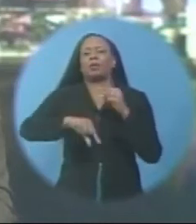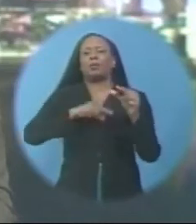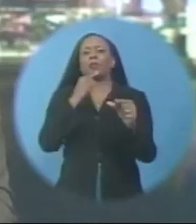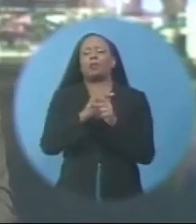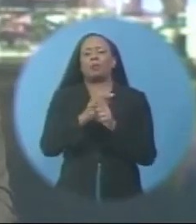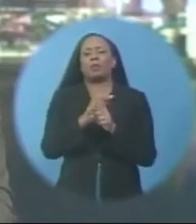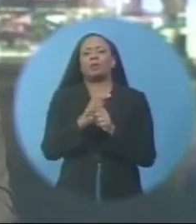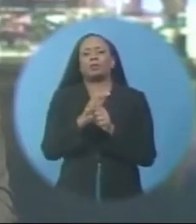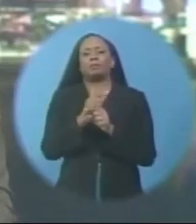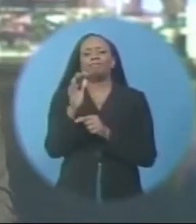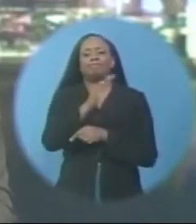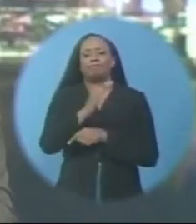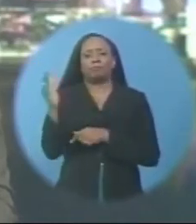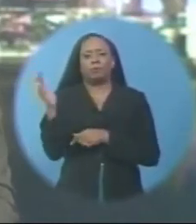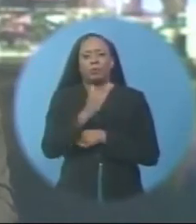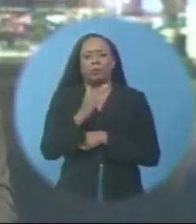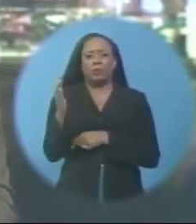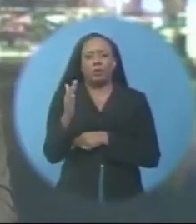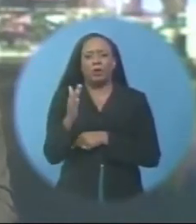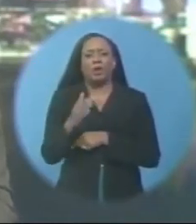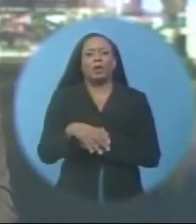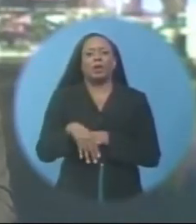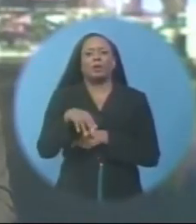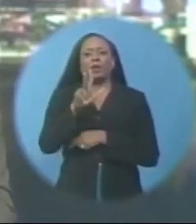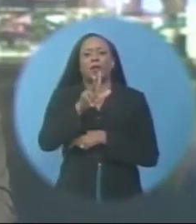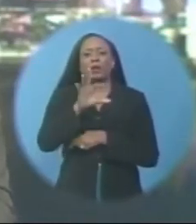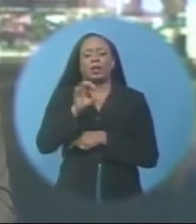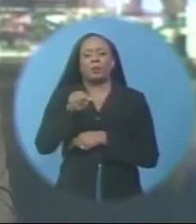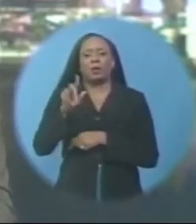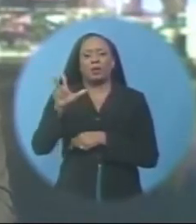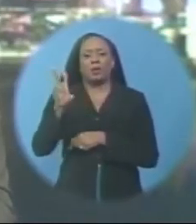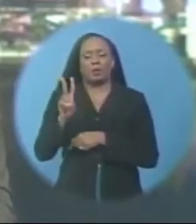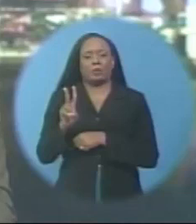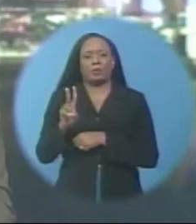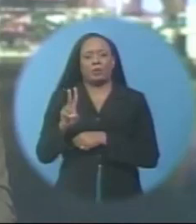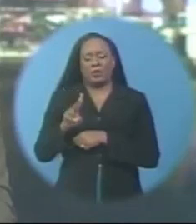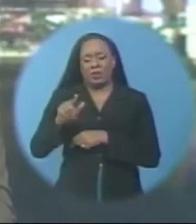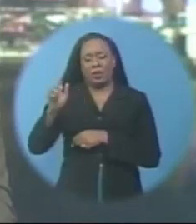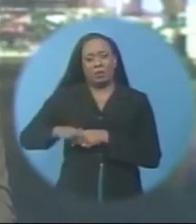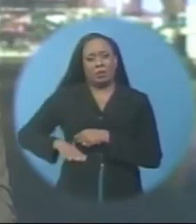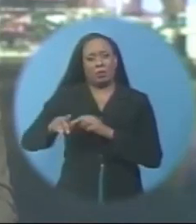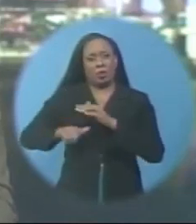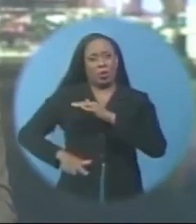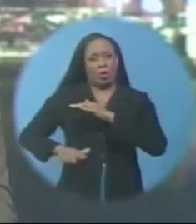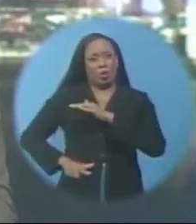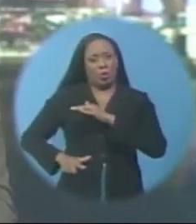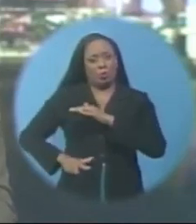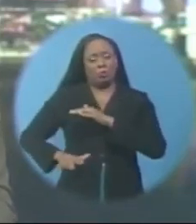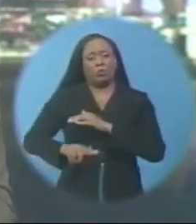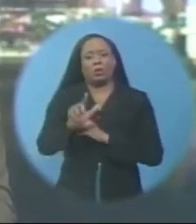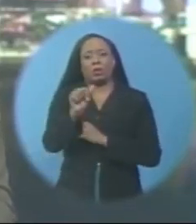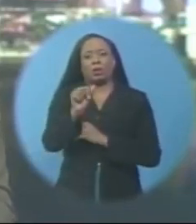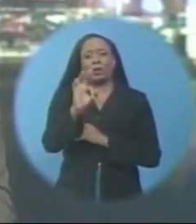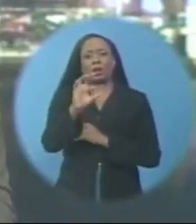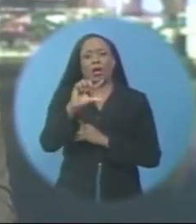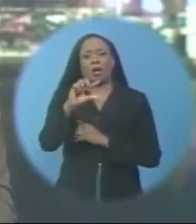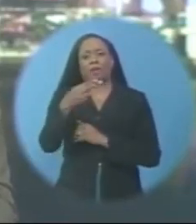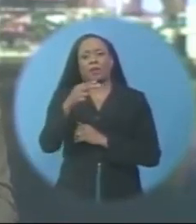was 39.32%, with Afghanistan sitting at the bottom of the index with a score of